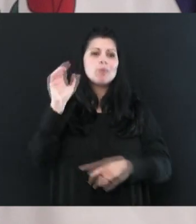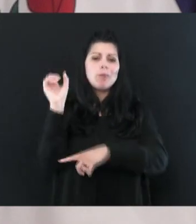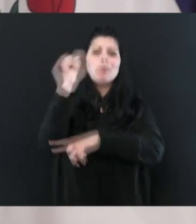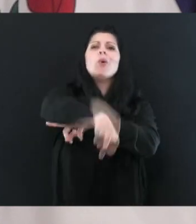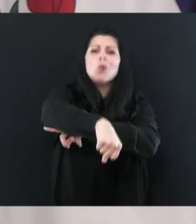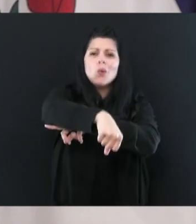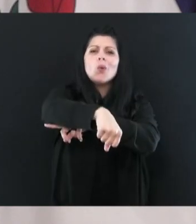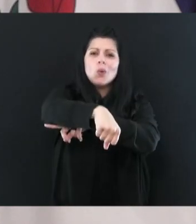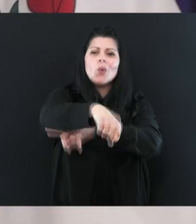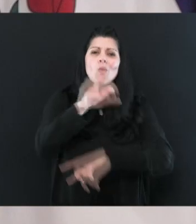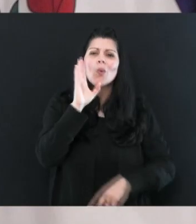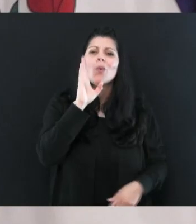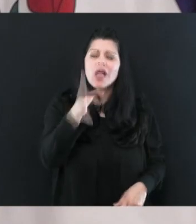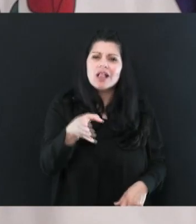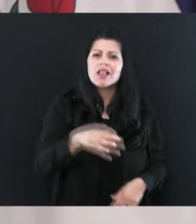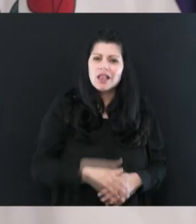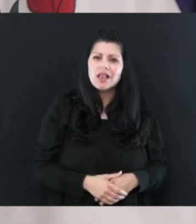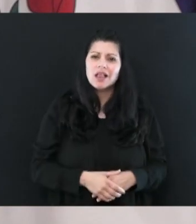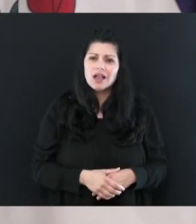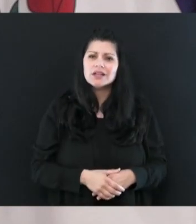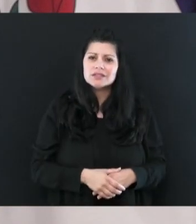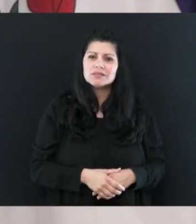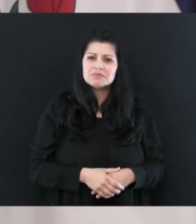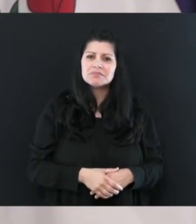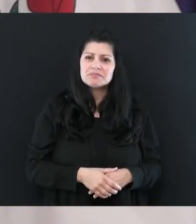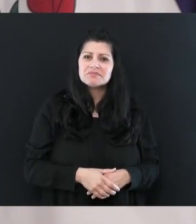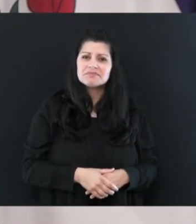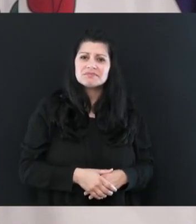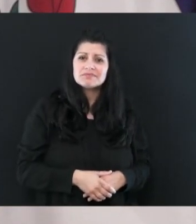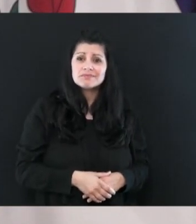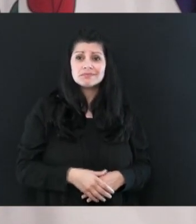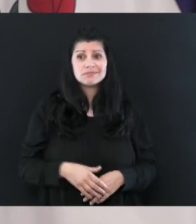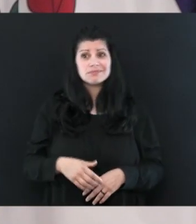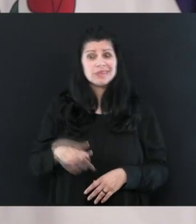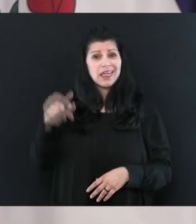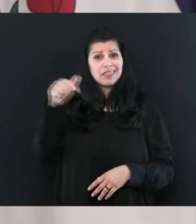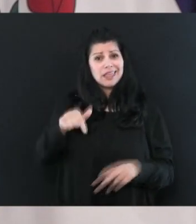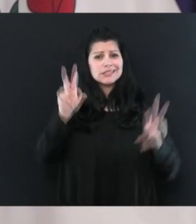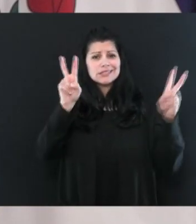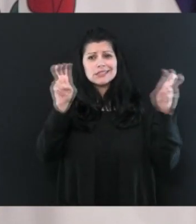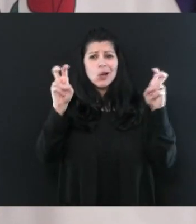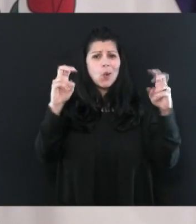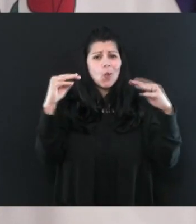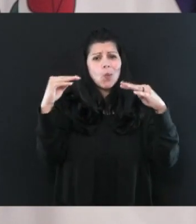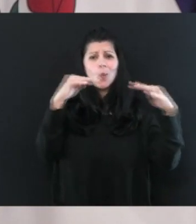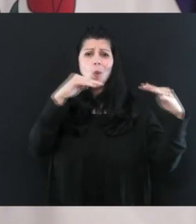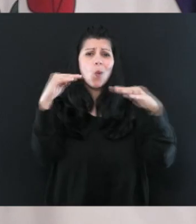problems in the battles, but we're going to win the war. And